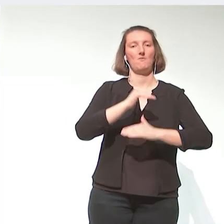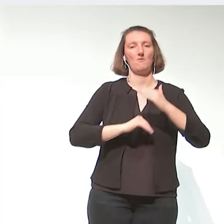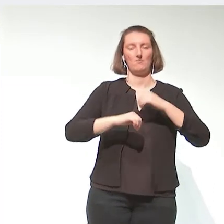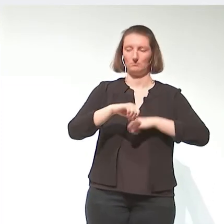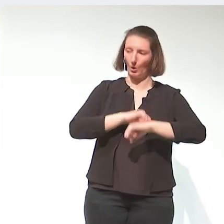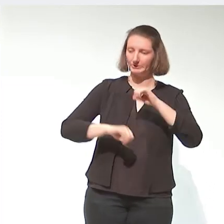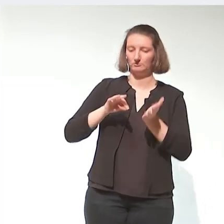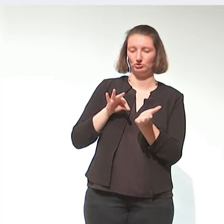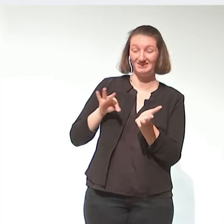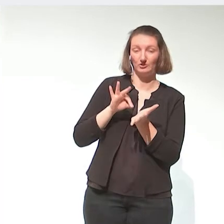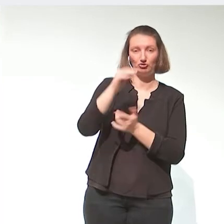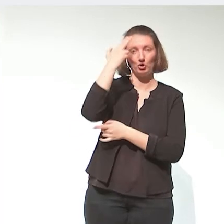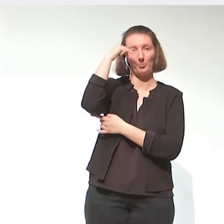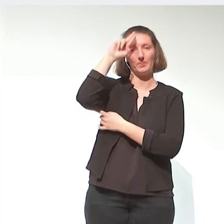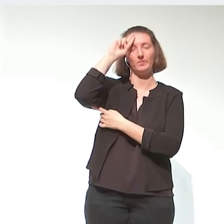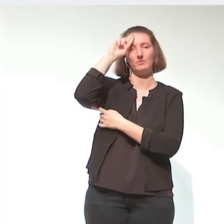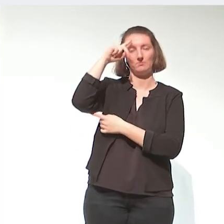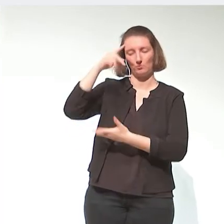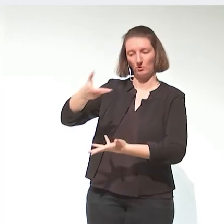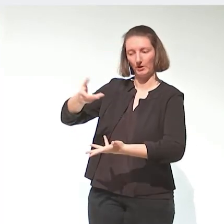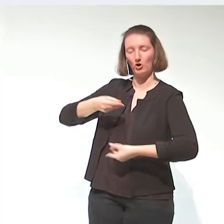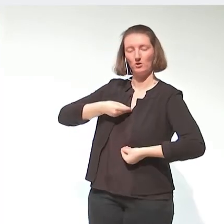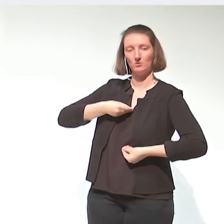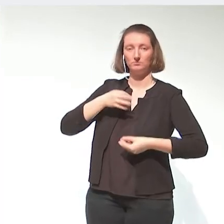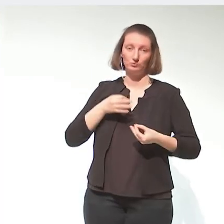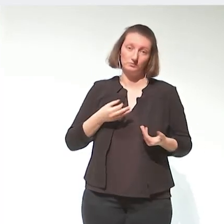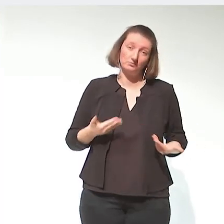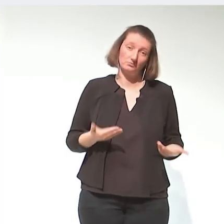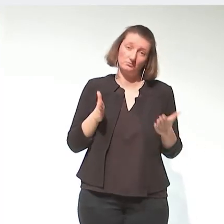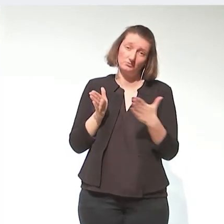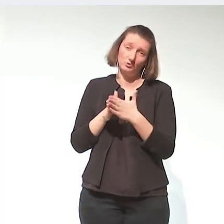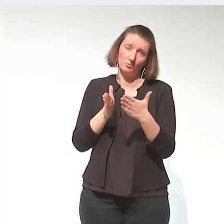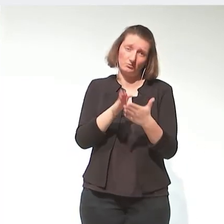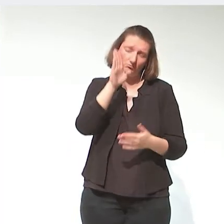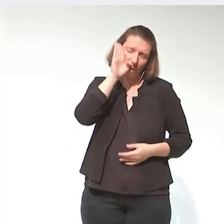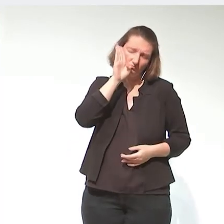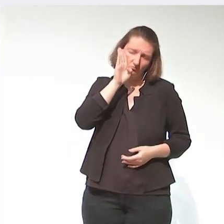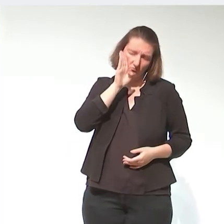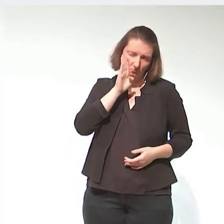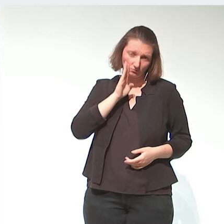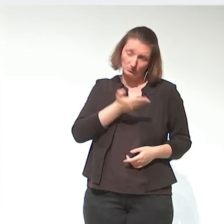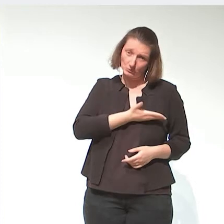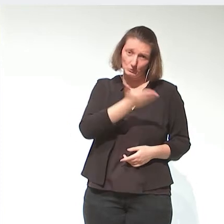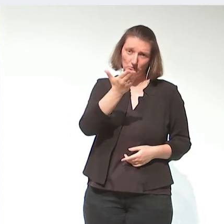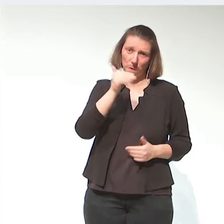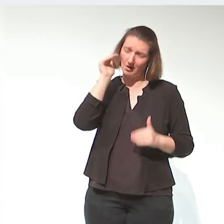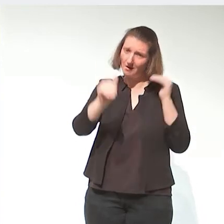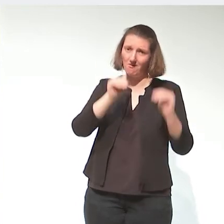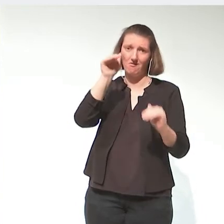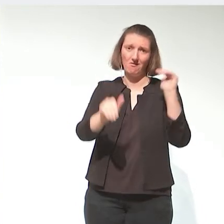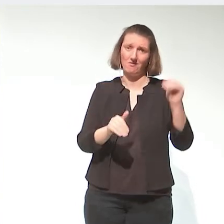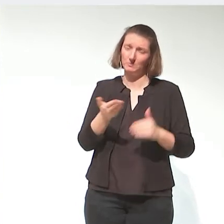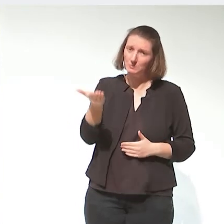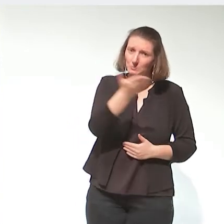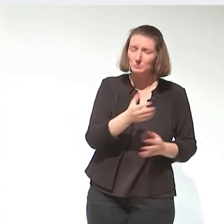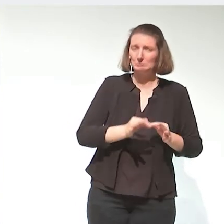And I ask all of you, all countries, as well as European Commission, for establishment